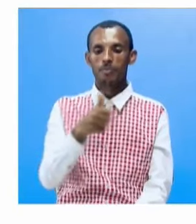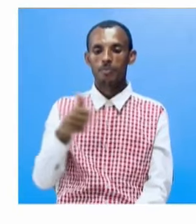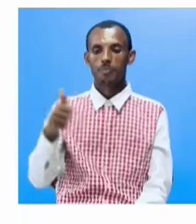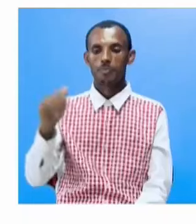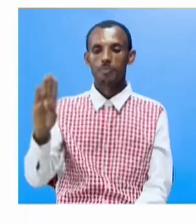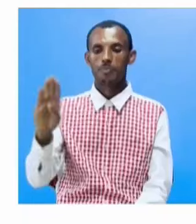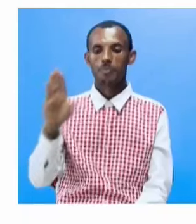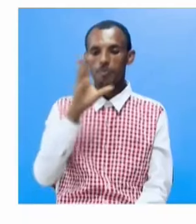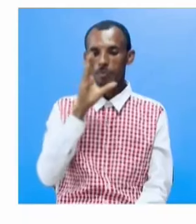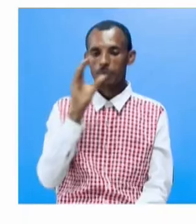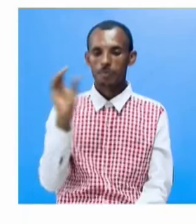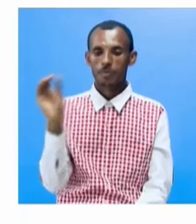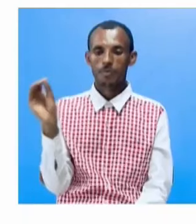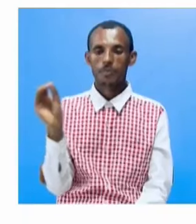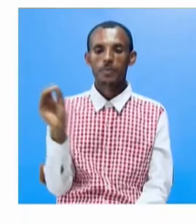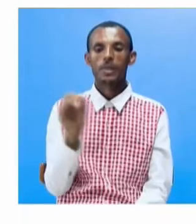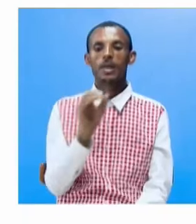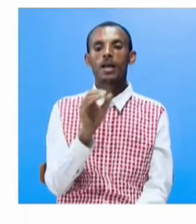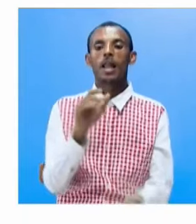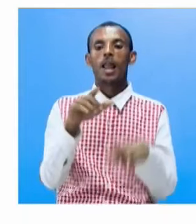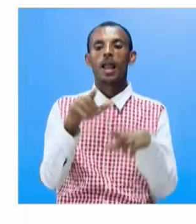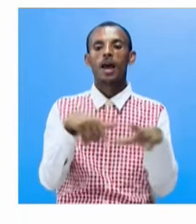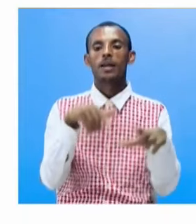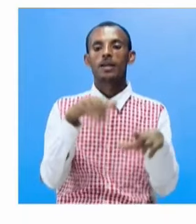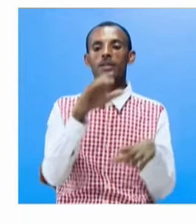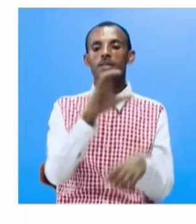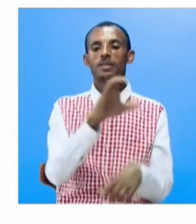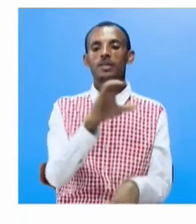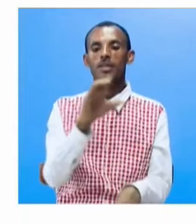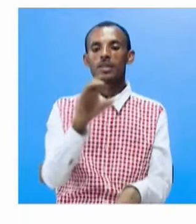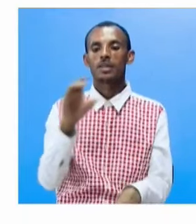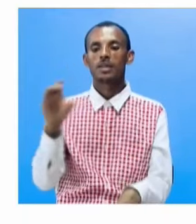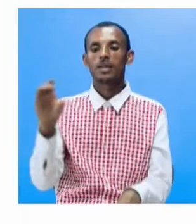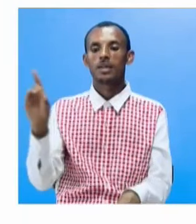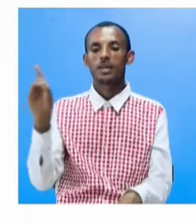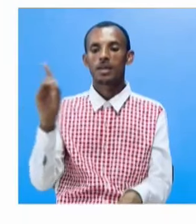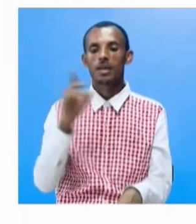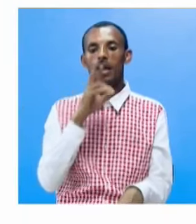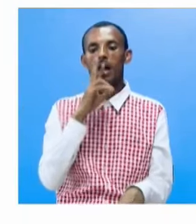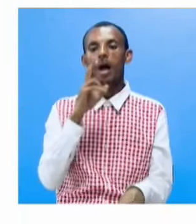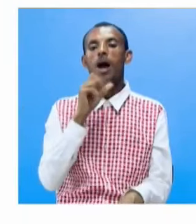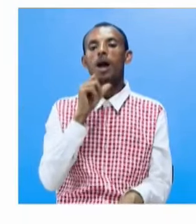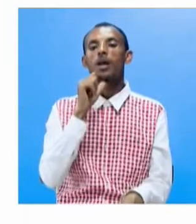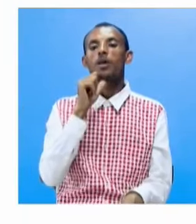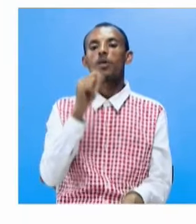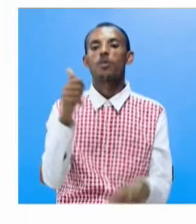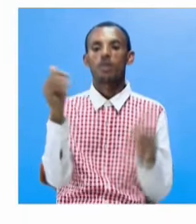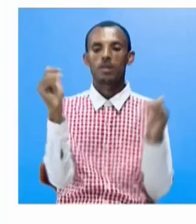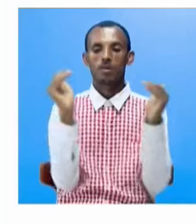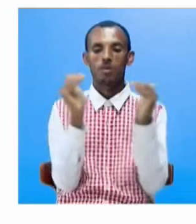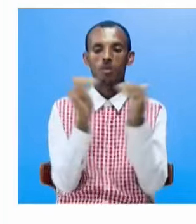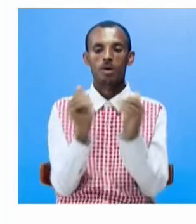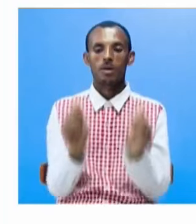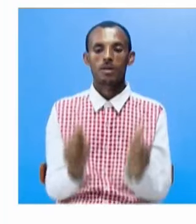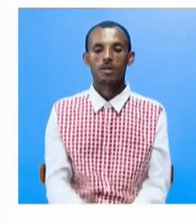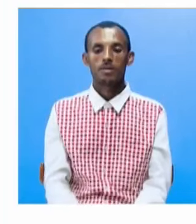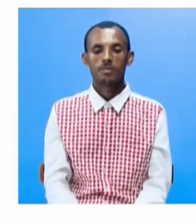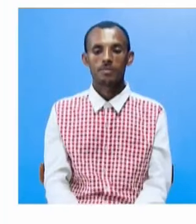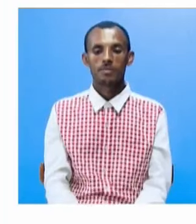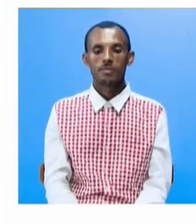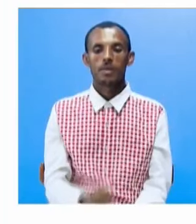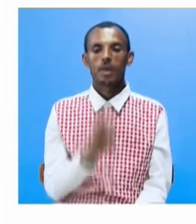and line segment CD are not congruent.